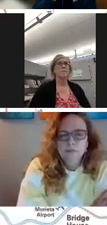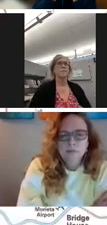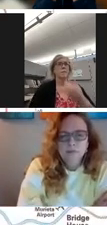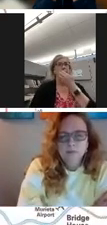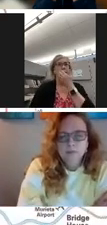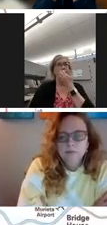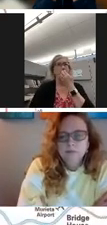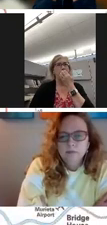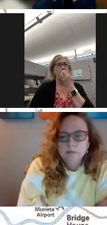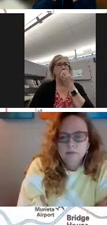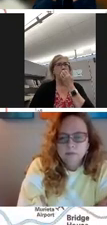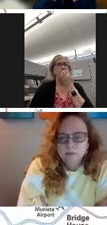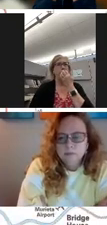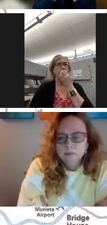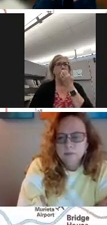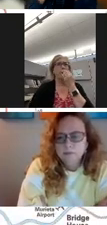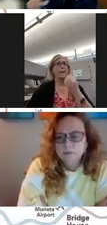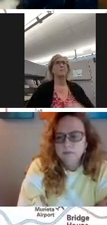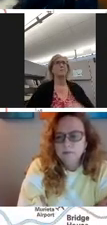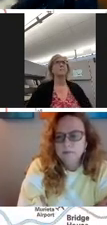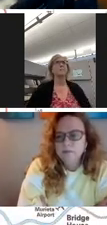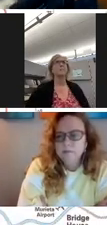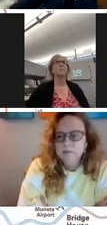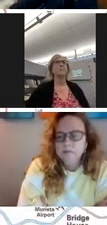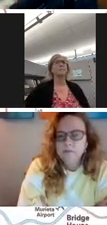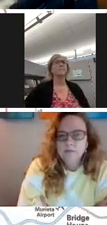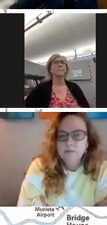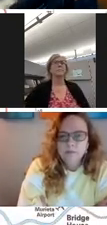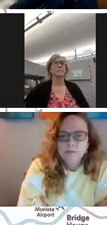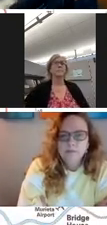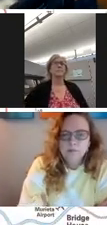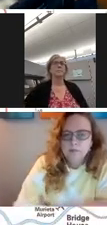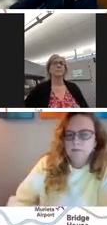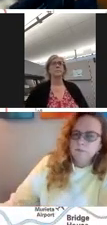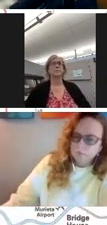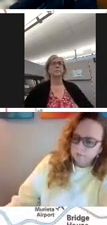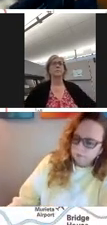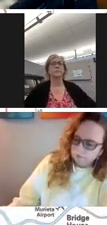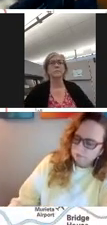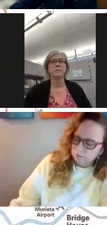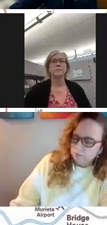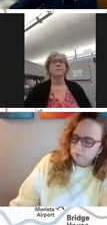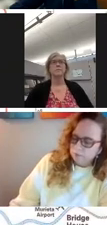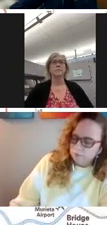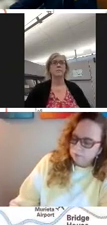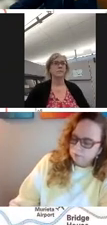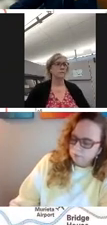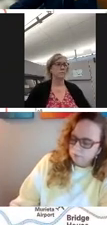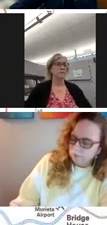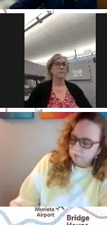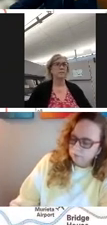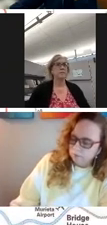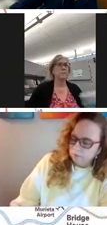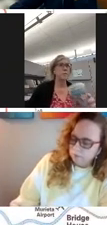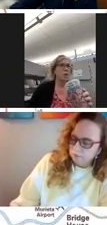a job center roster that has the hours of operation, the phone numbers, email addresses, and the names of the organizations. So